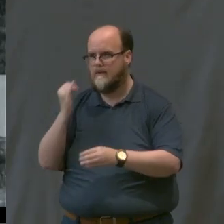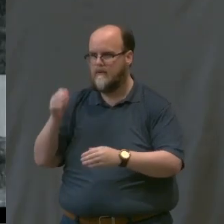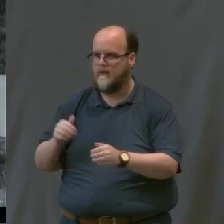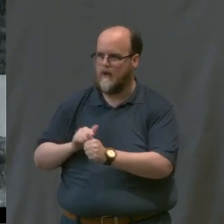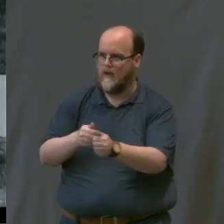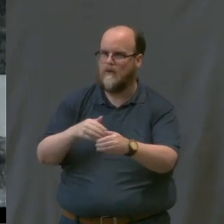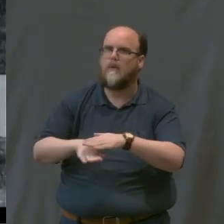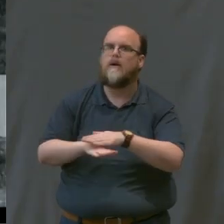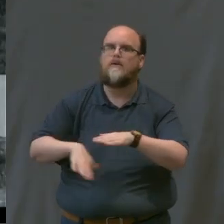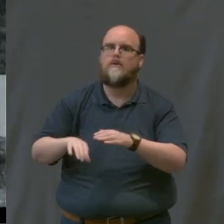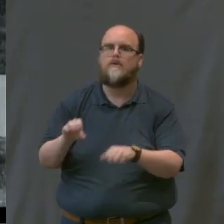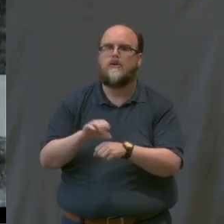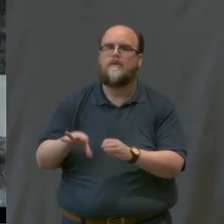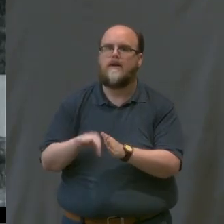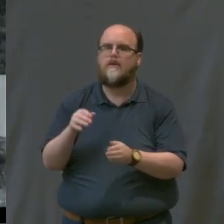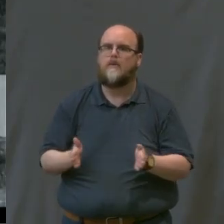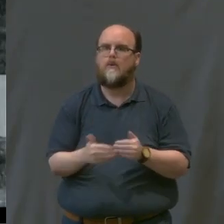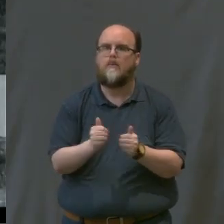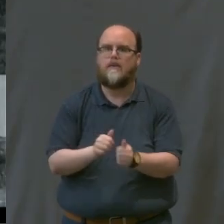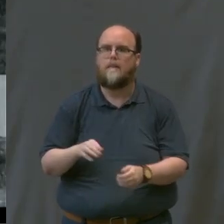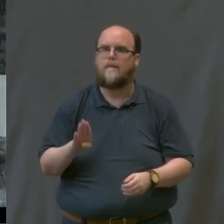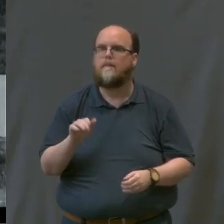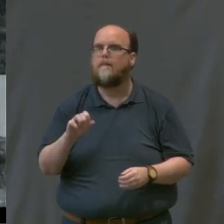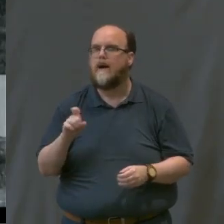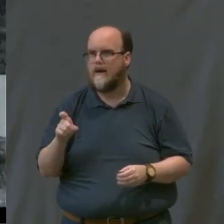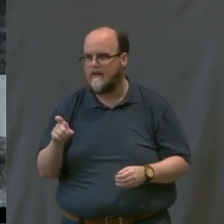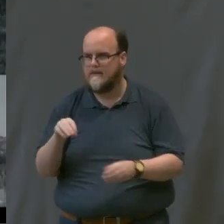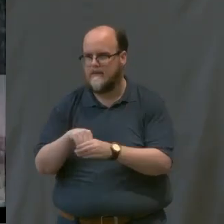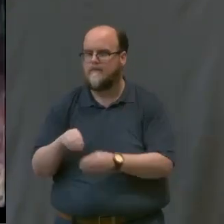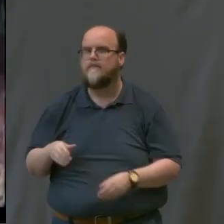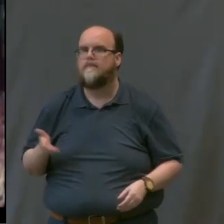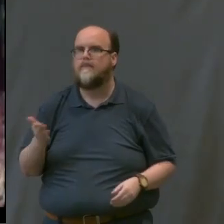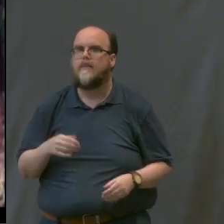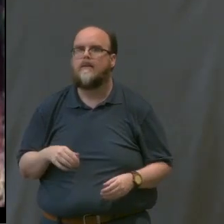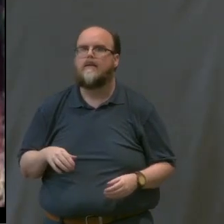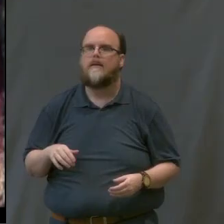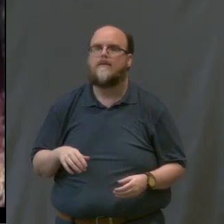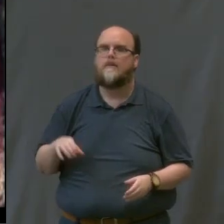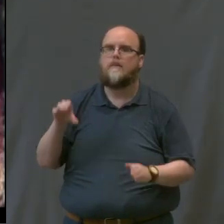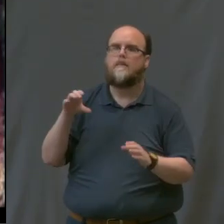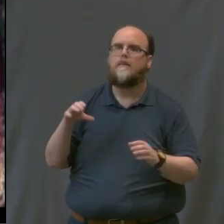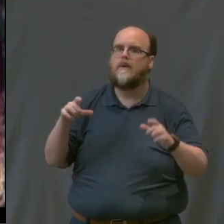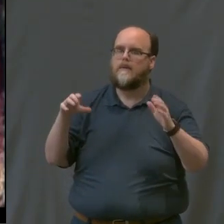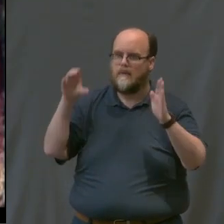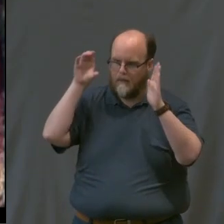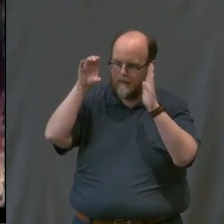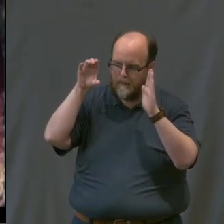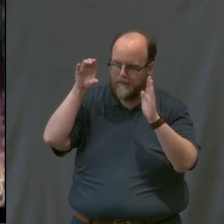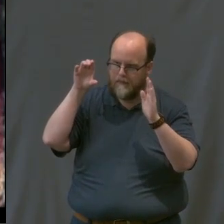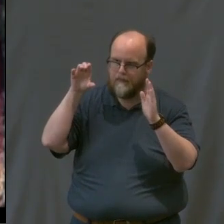the monastery, you'll find a chamber that has a box in it. Here is a picture of that box.